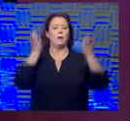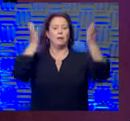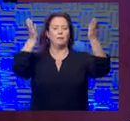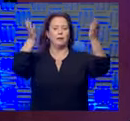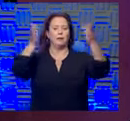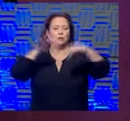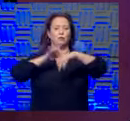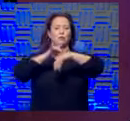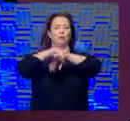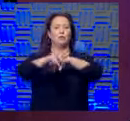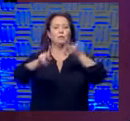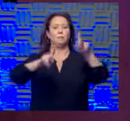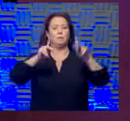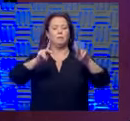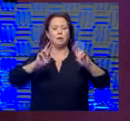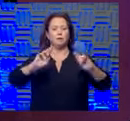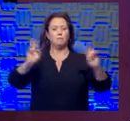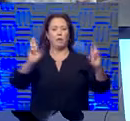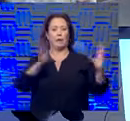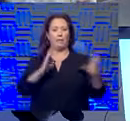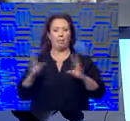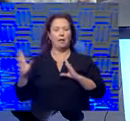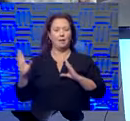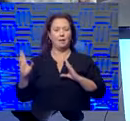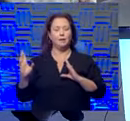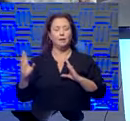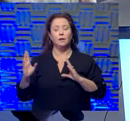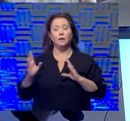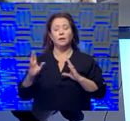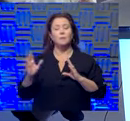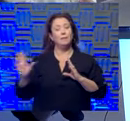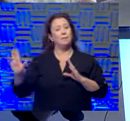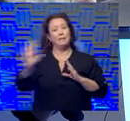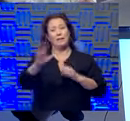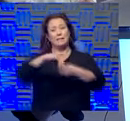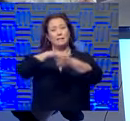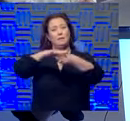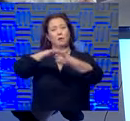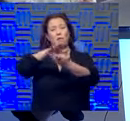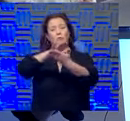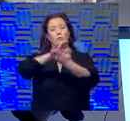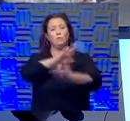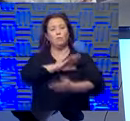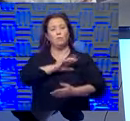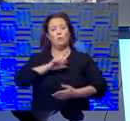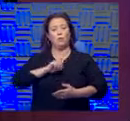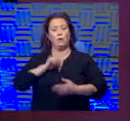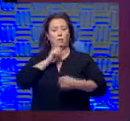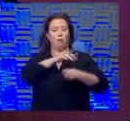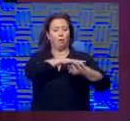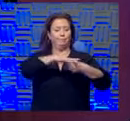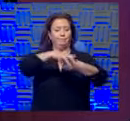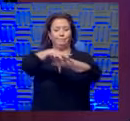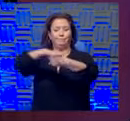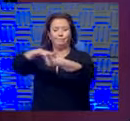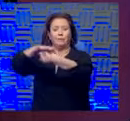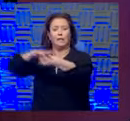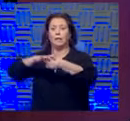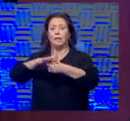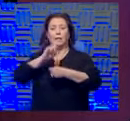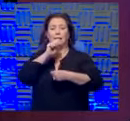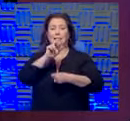recommendations early on so people can do their planning. Yeah. But it'll be up to the local school boards. Right. You know, when you look at jurisdictional issues, it's